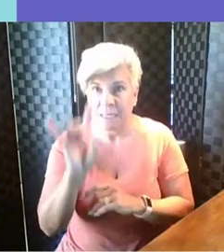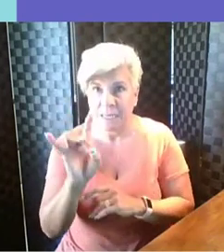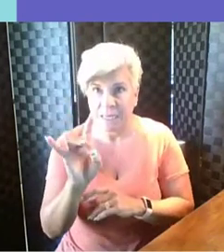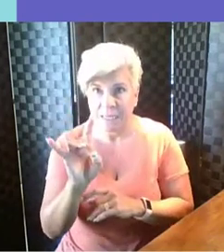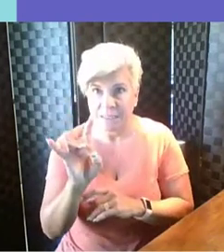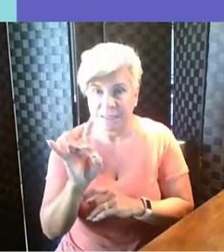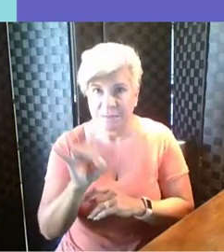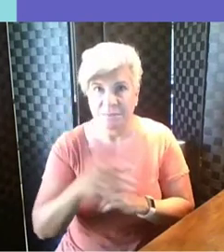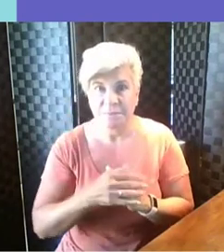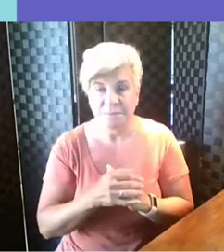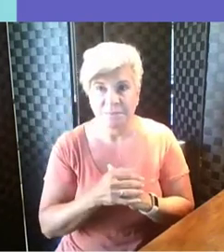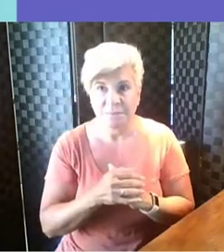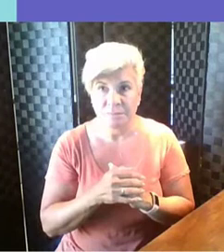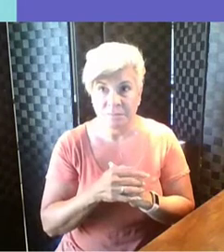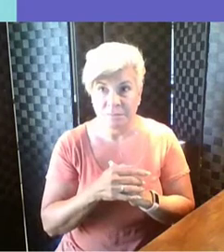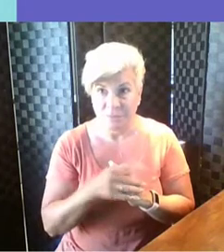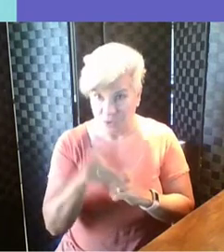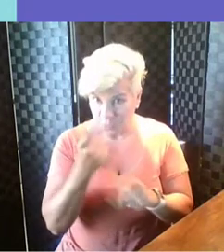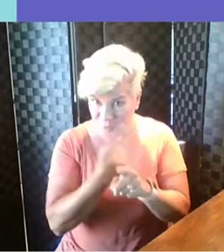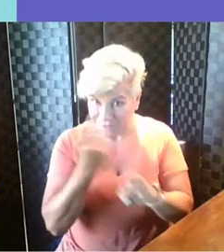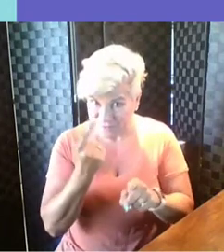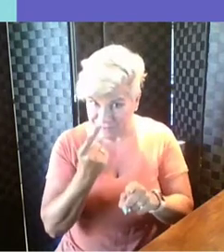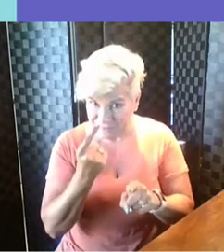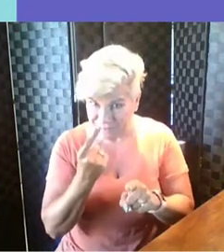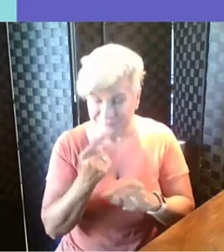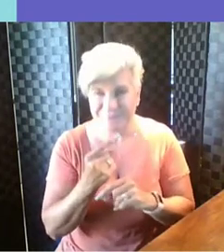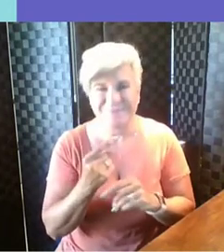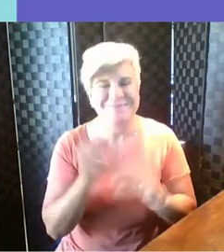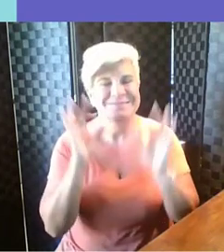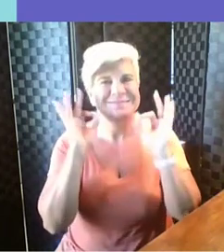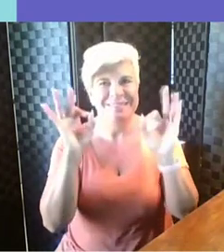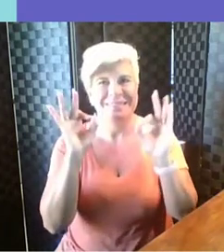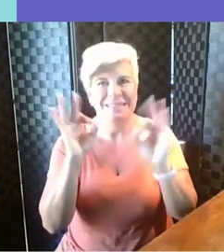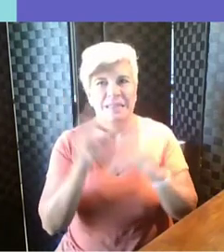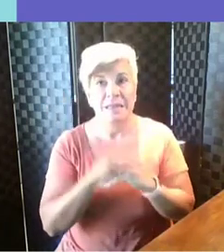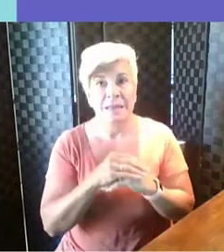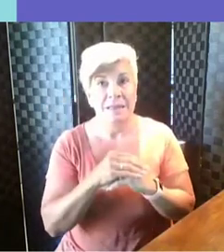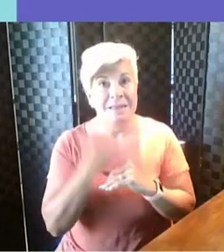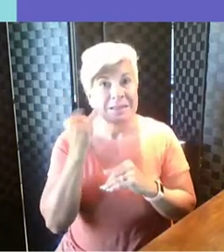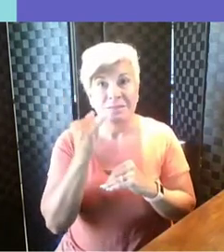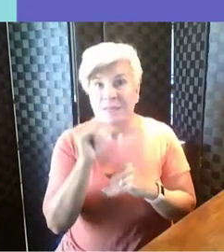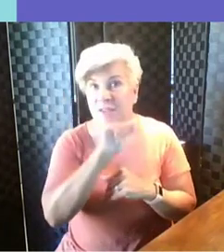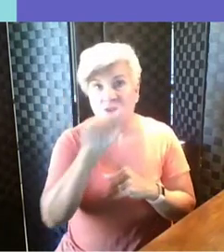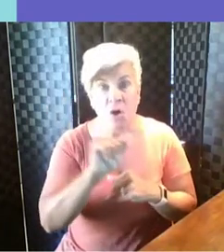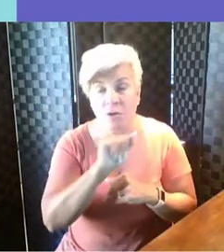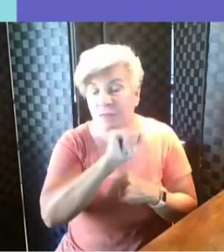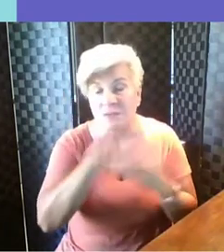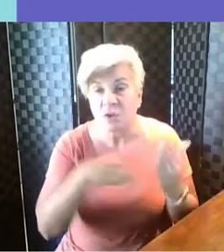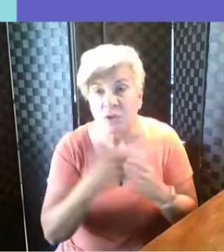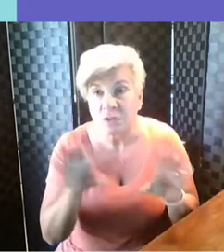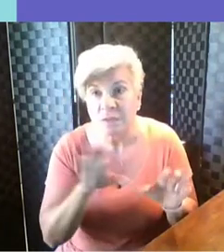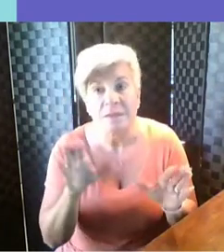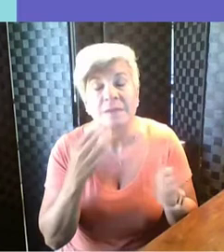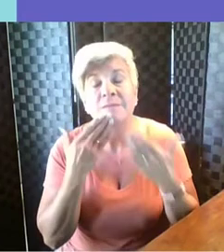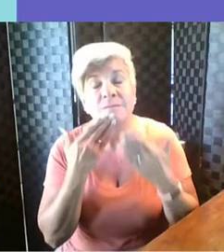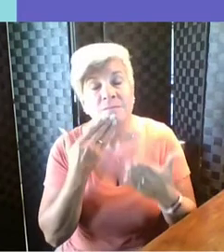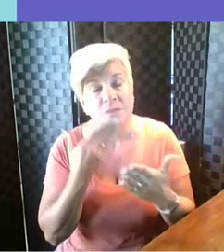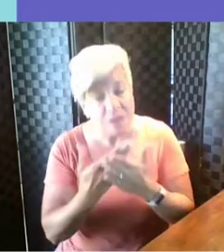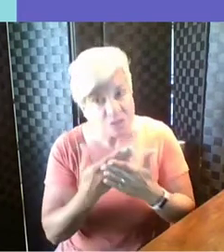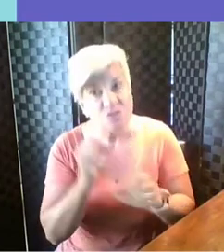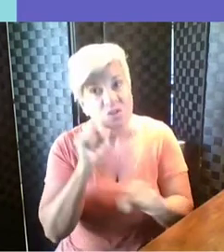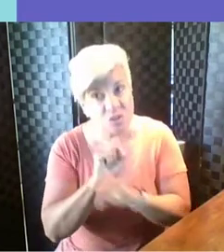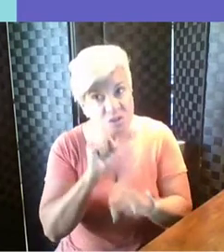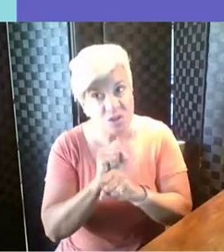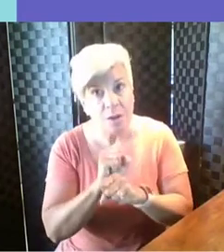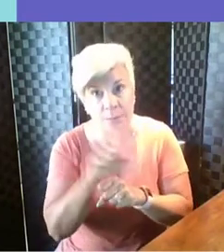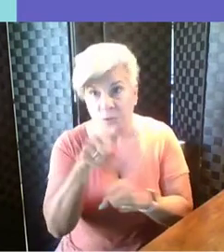plus 8. Did you get that far? Fantastic. Even if that's the only thing you were able to do on your own, that's still really great work because you're able to